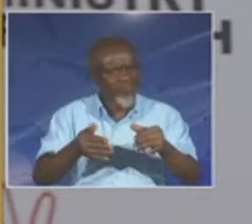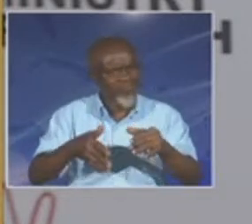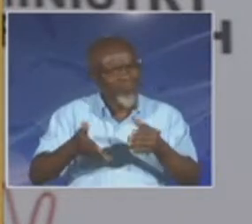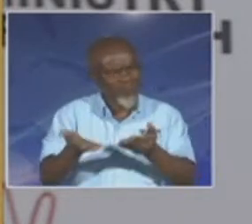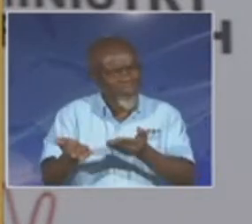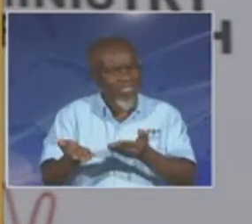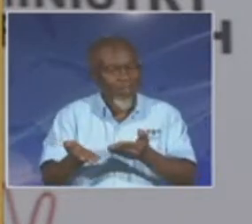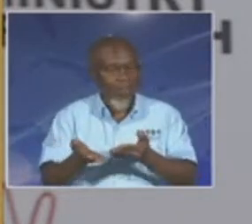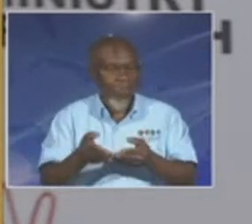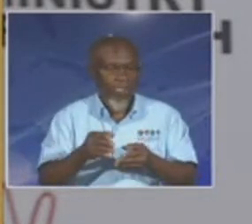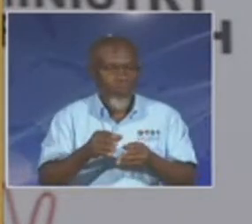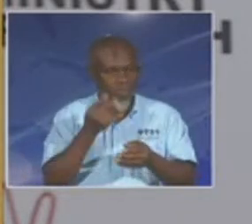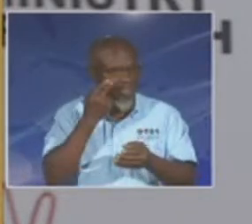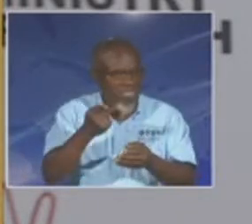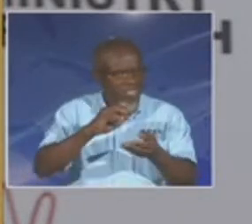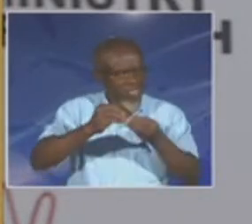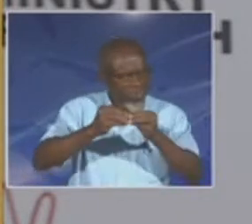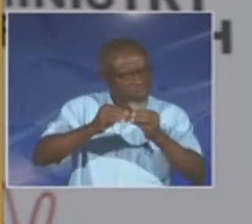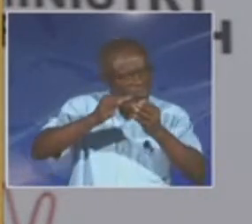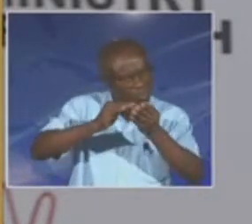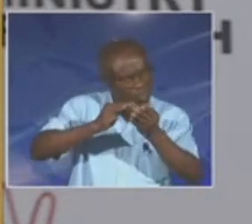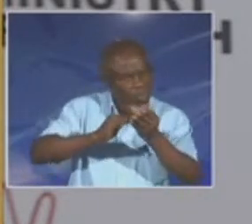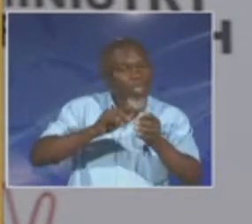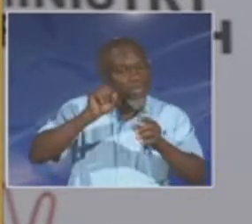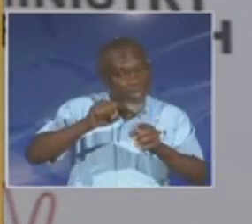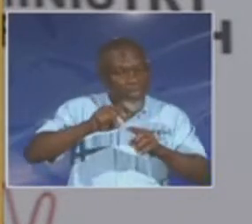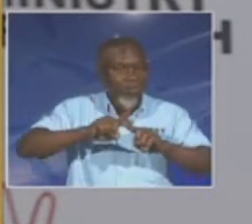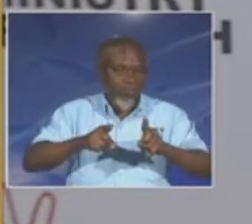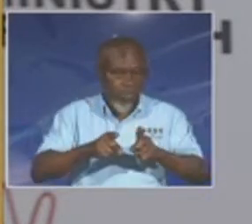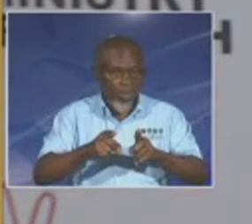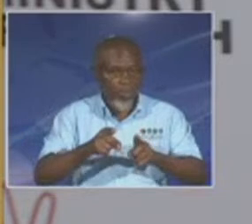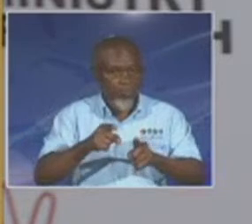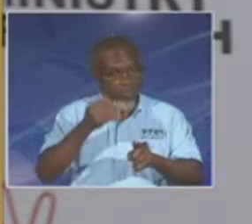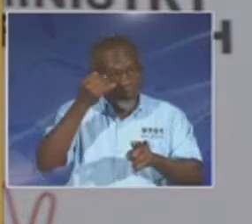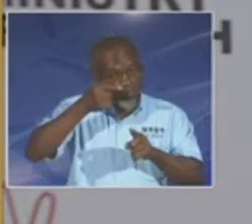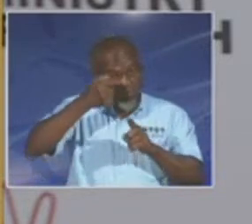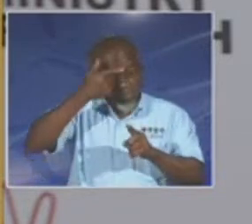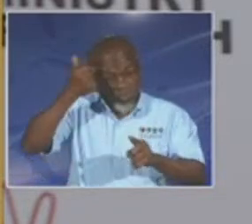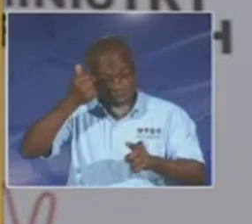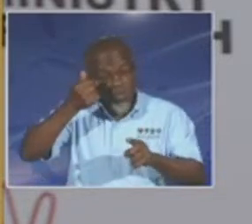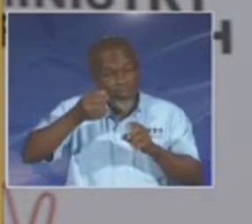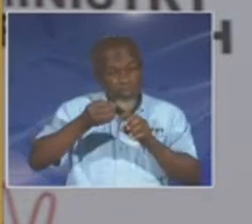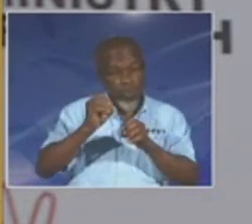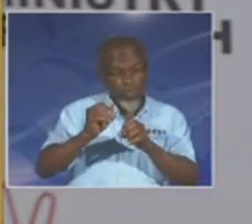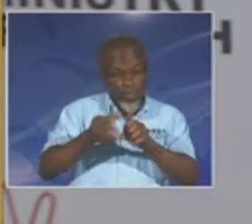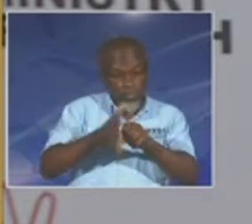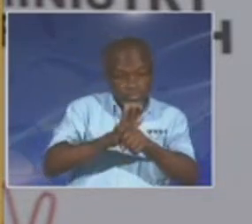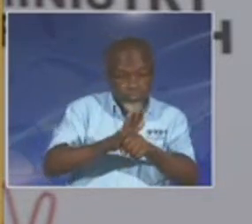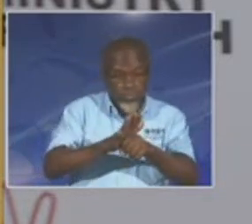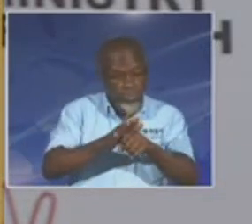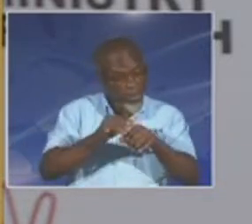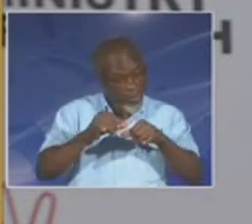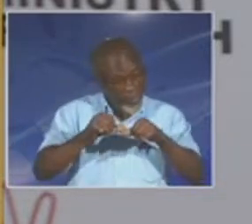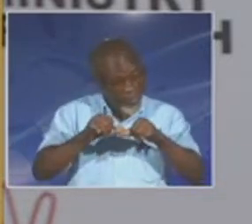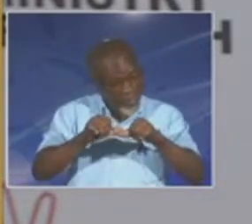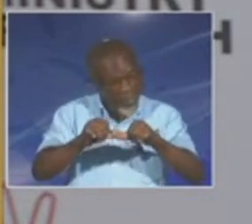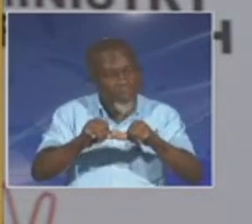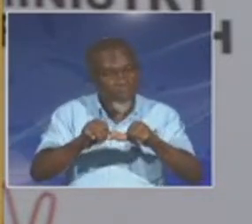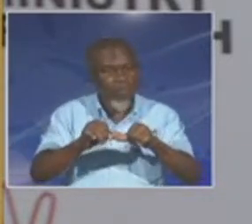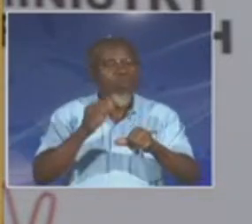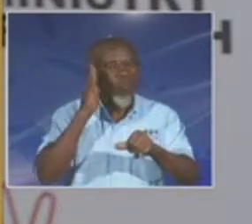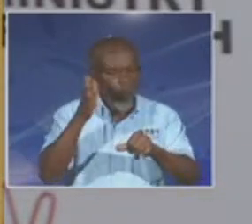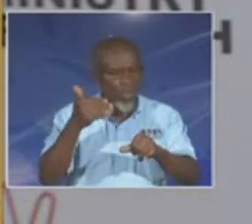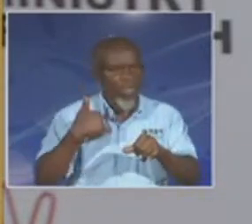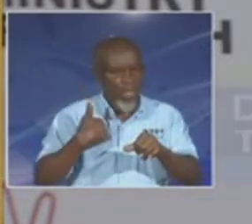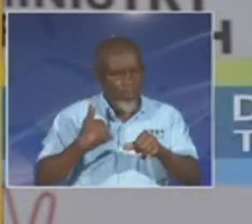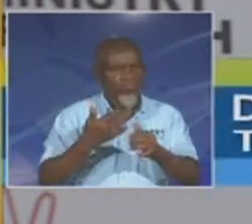are going down. But because Omicron itself is a little bit stealthy, we do know that there are going to be a lot of what we call subclinical cases,